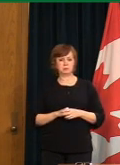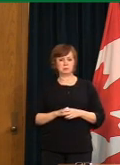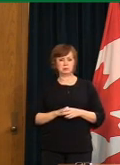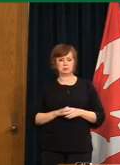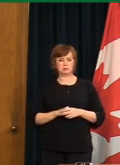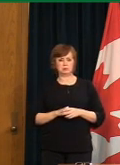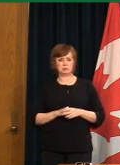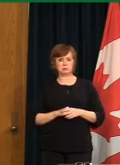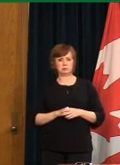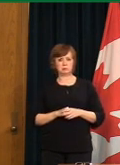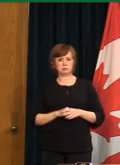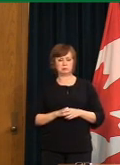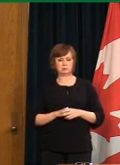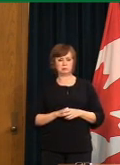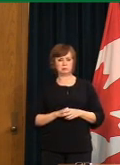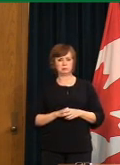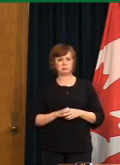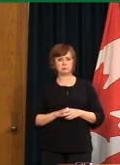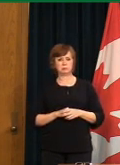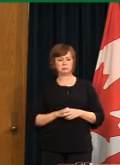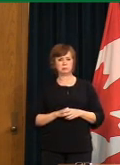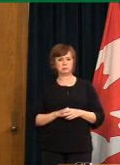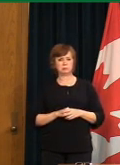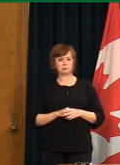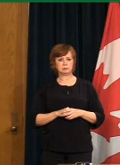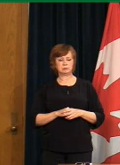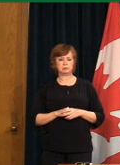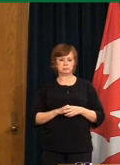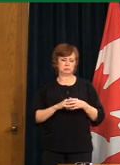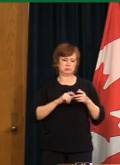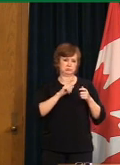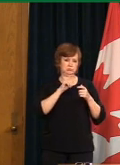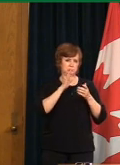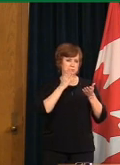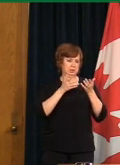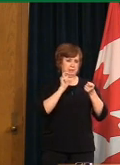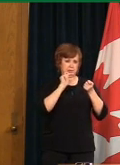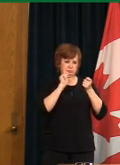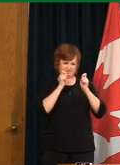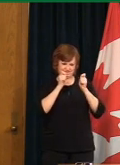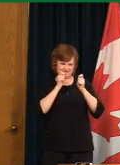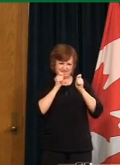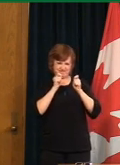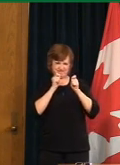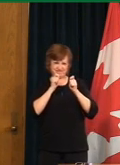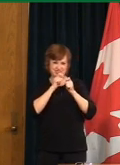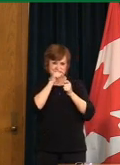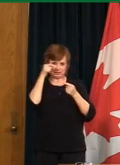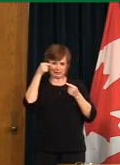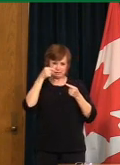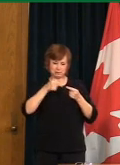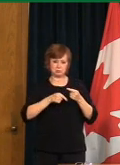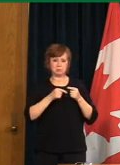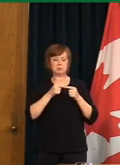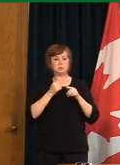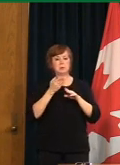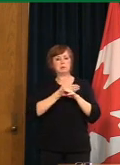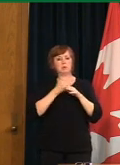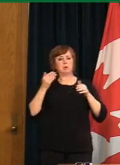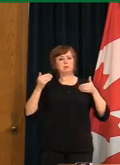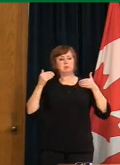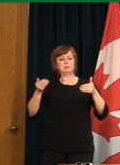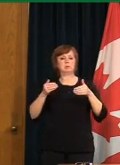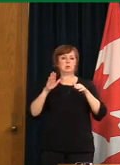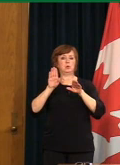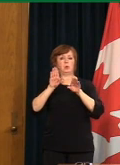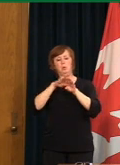any, and probably altering any more finite steps in some type of the reopen plan, when we can